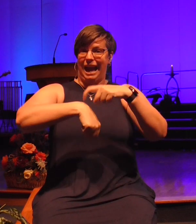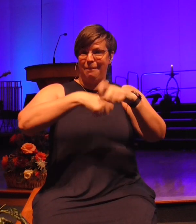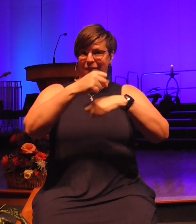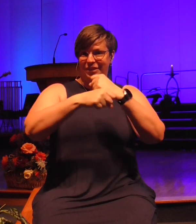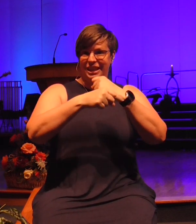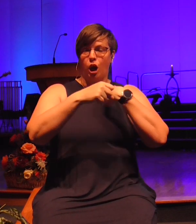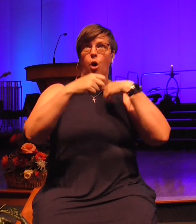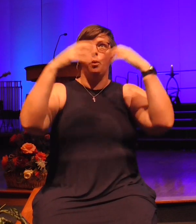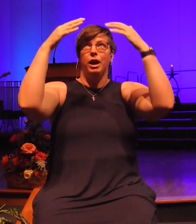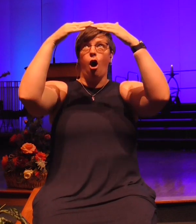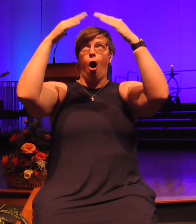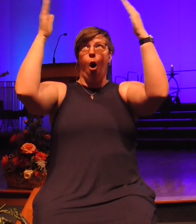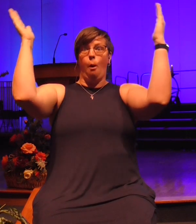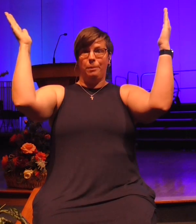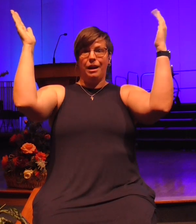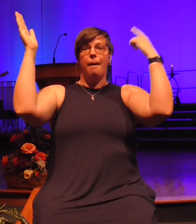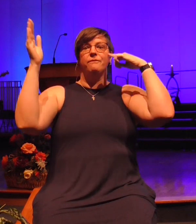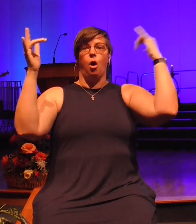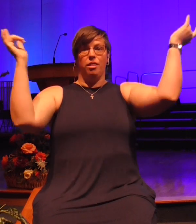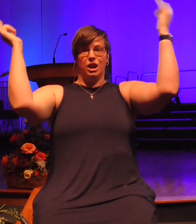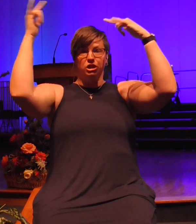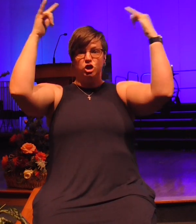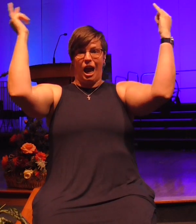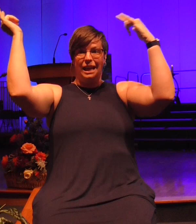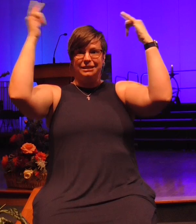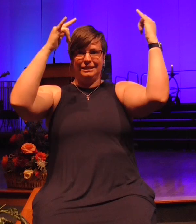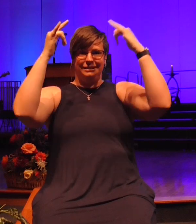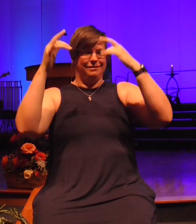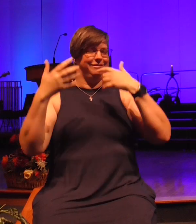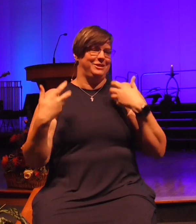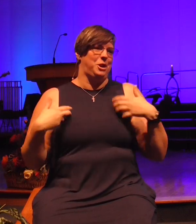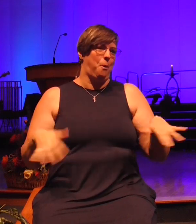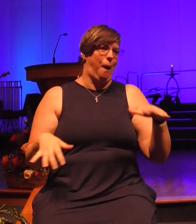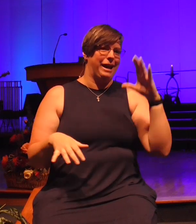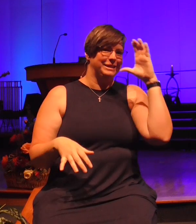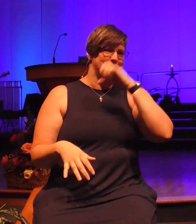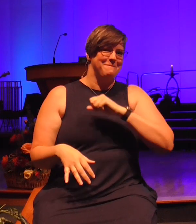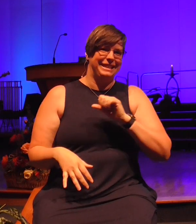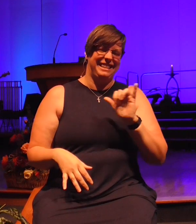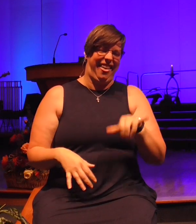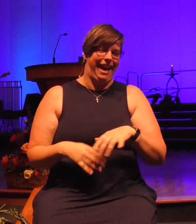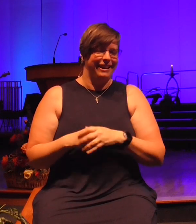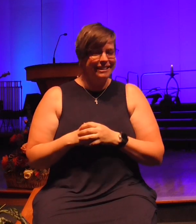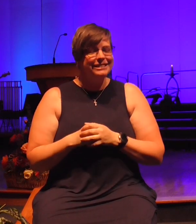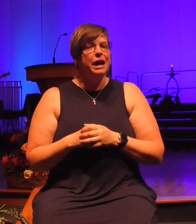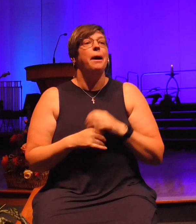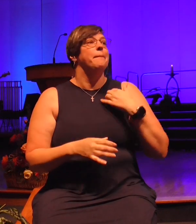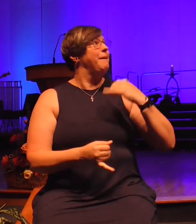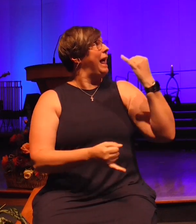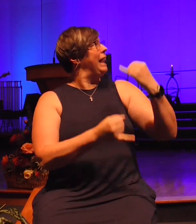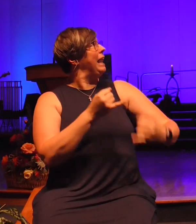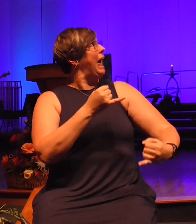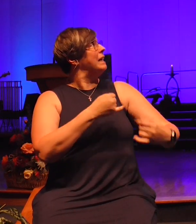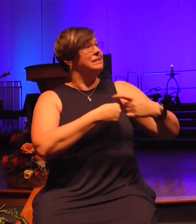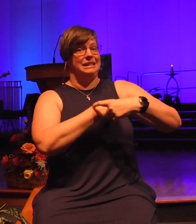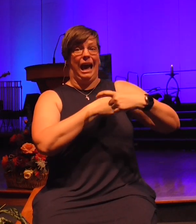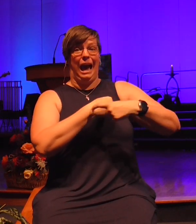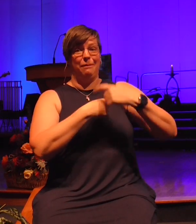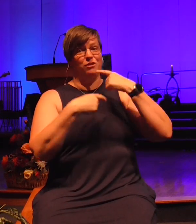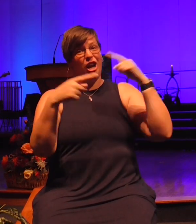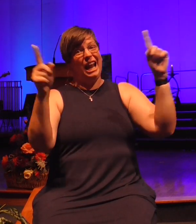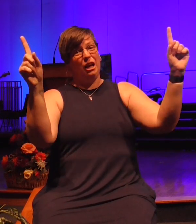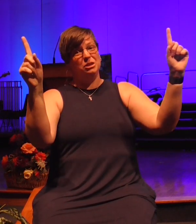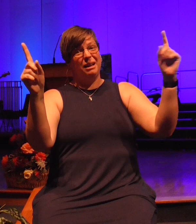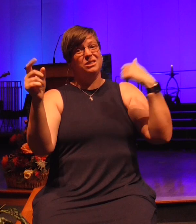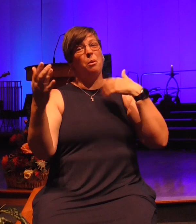when we open up the dome for the flyover of the Jets. You don't want to miss that. This is my last shoot at the announcements. I want to thank